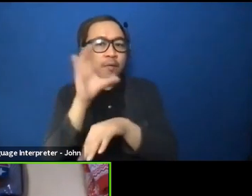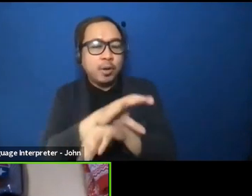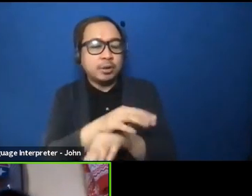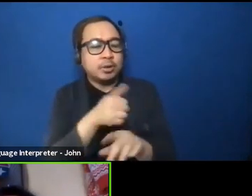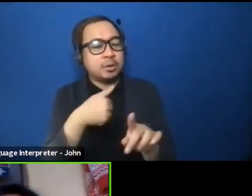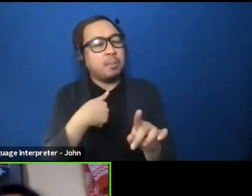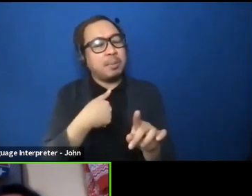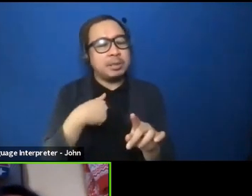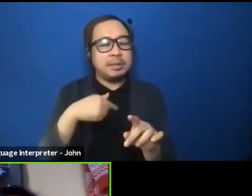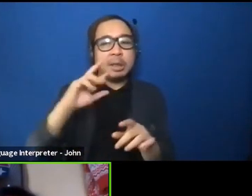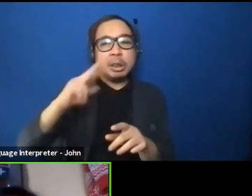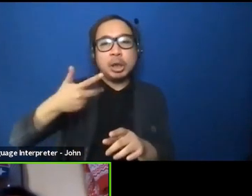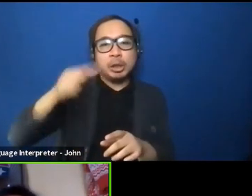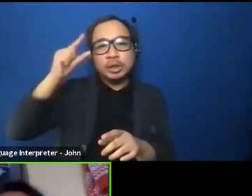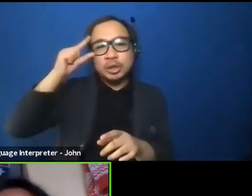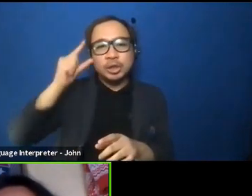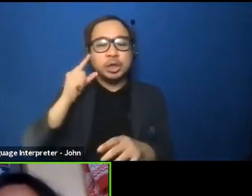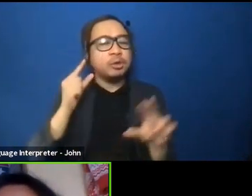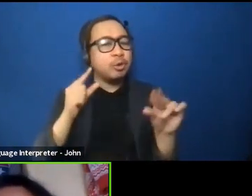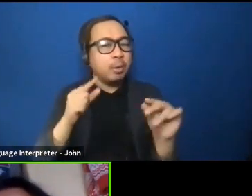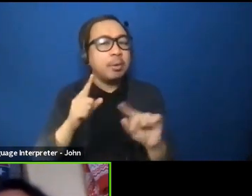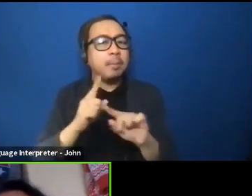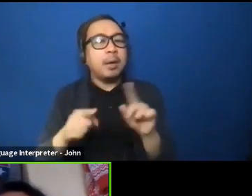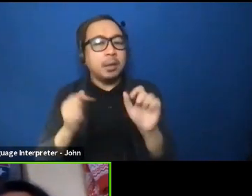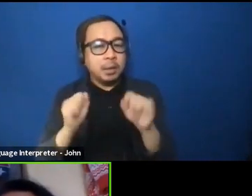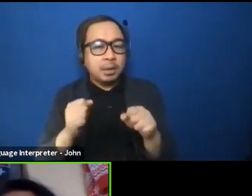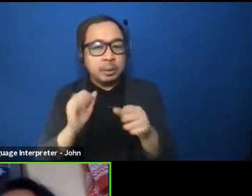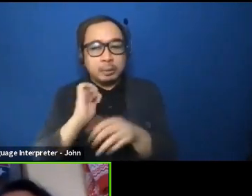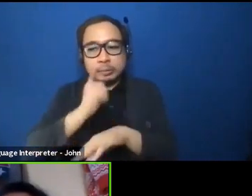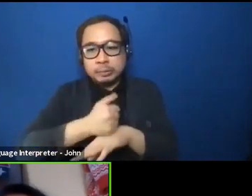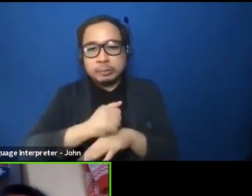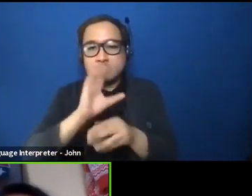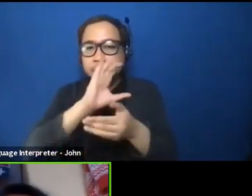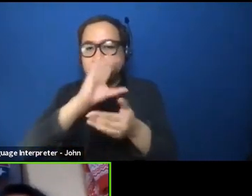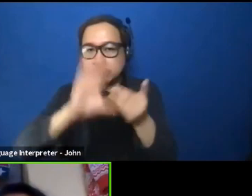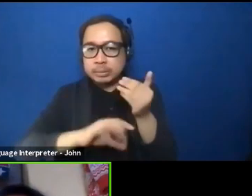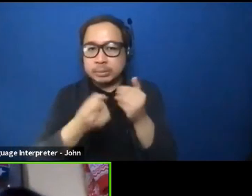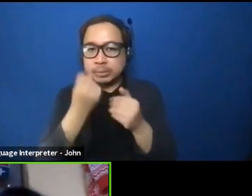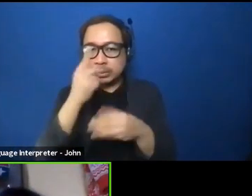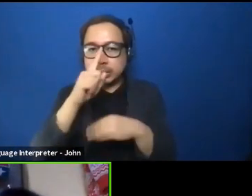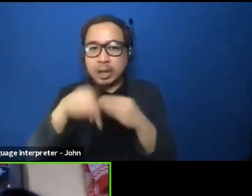gender, and rather establish a comprehensive understanding about sexual orientation, gender.